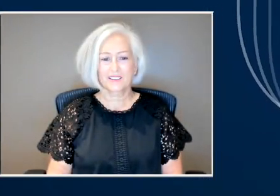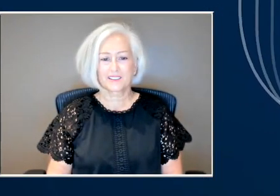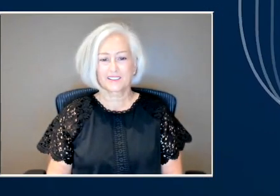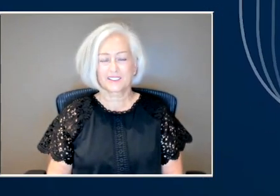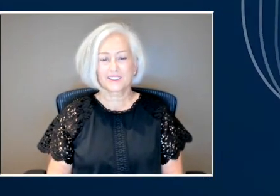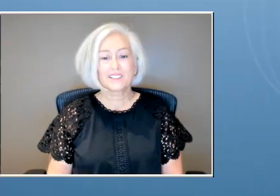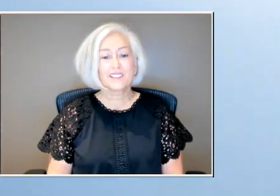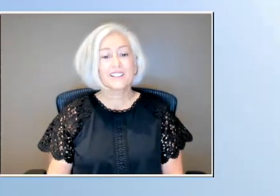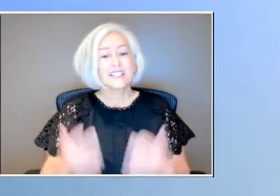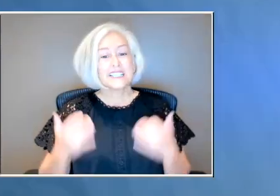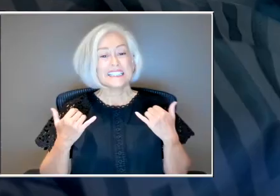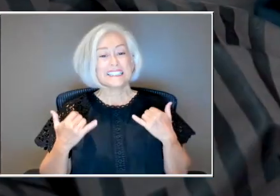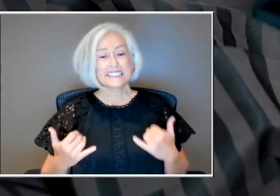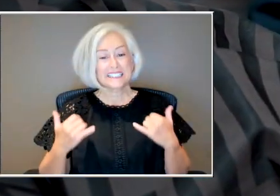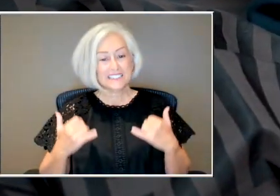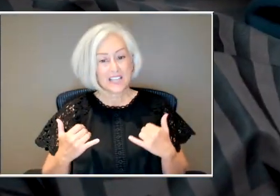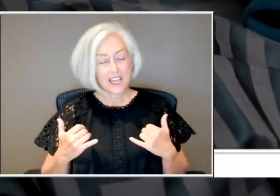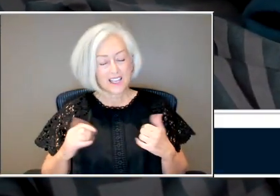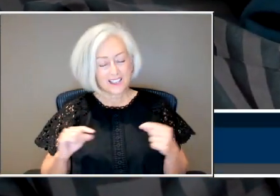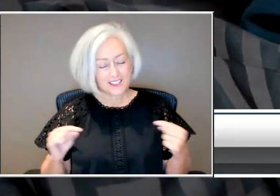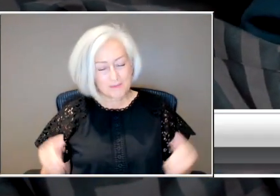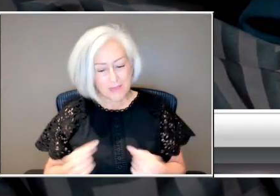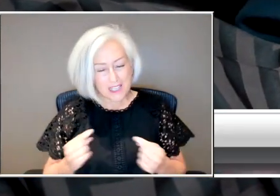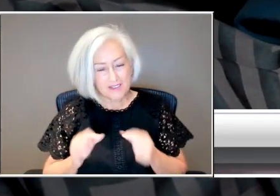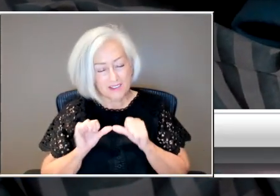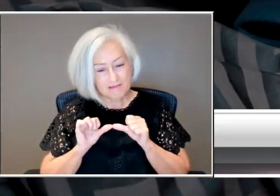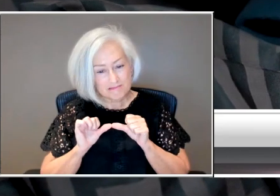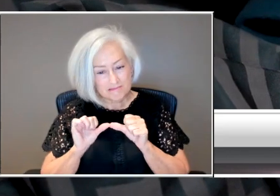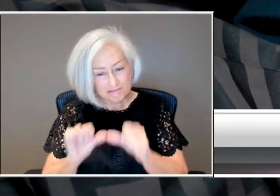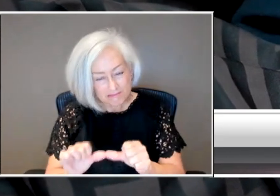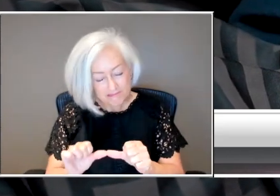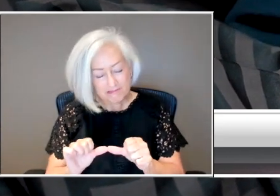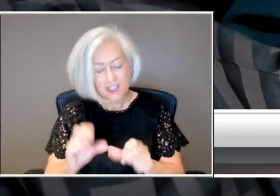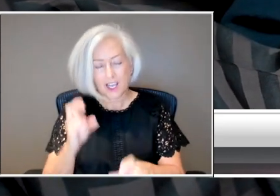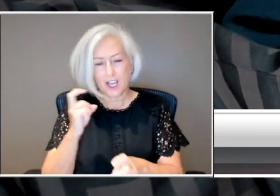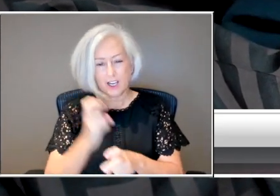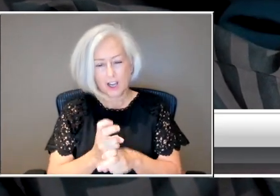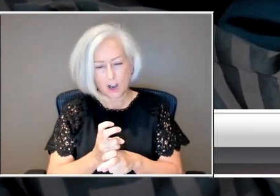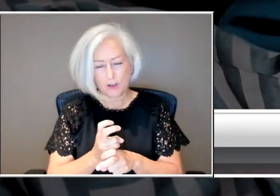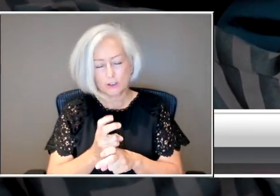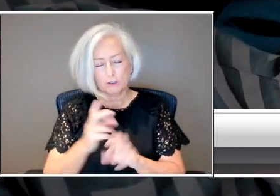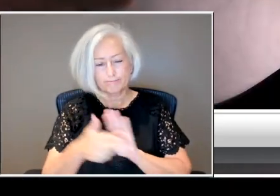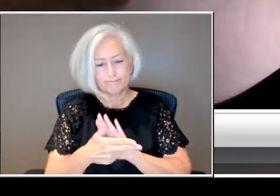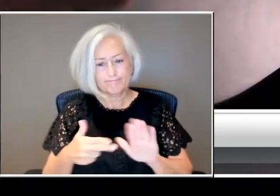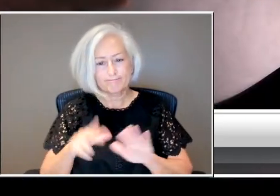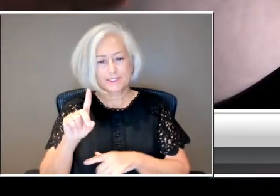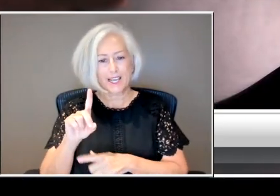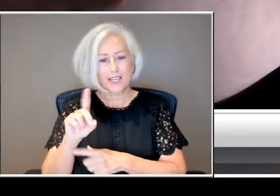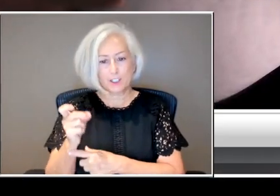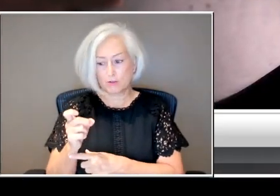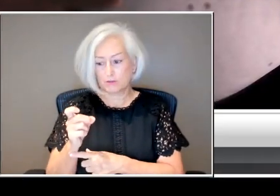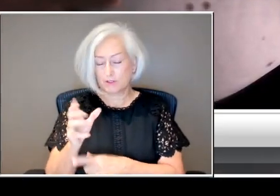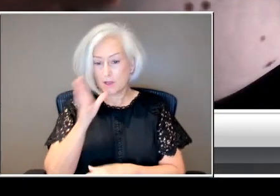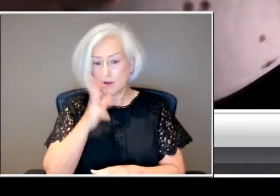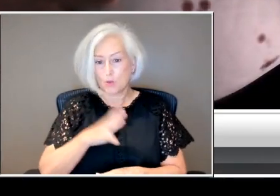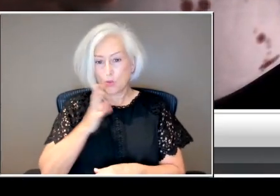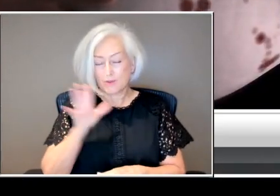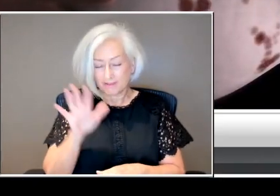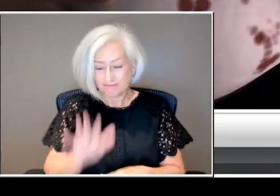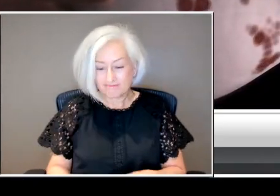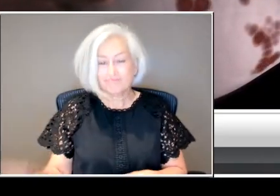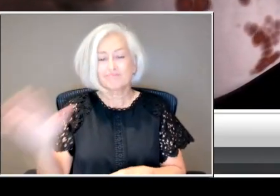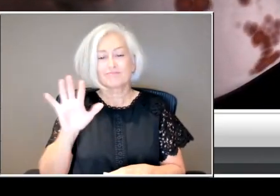Coming up, it's painful, chronic, and hard to diagnose. Women of reproductive age around the globe suffer with